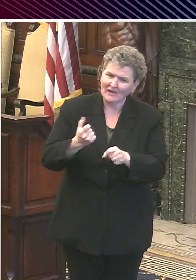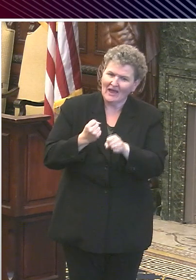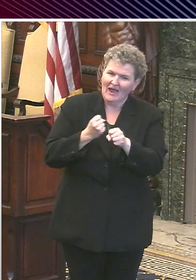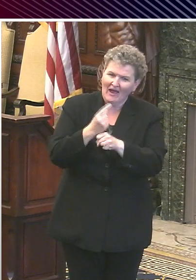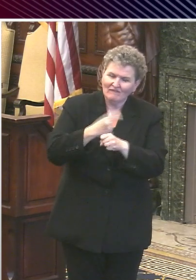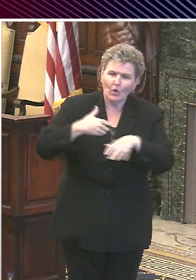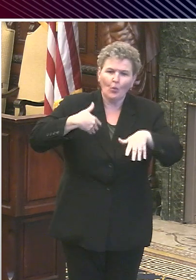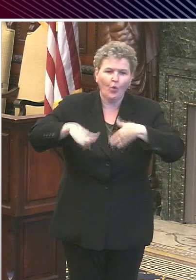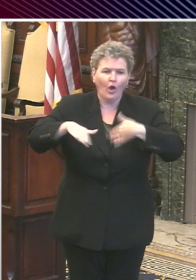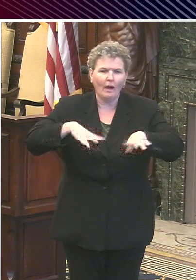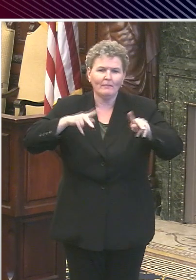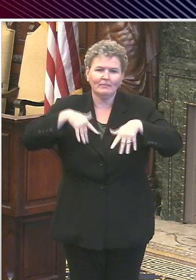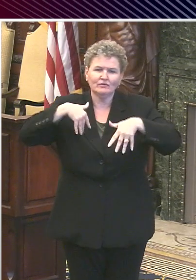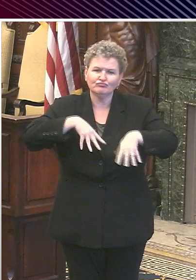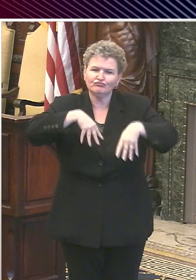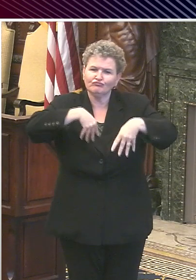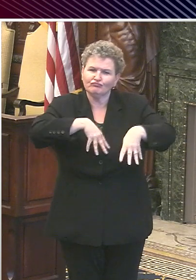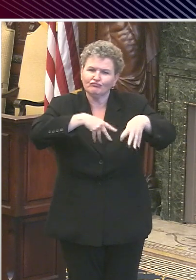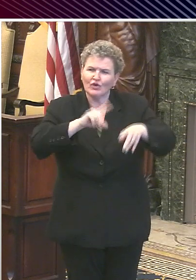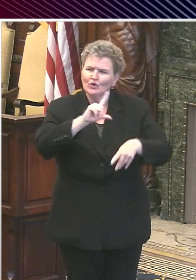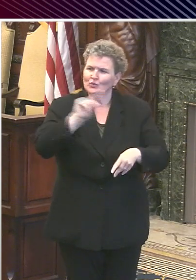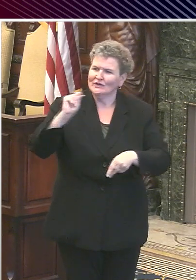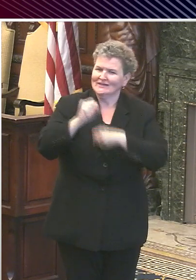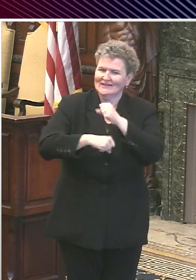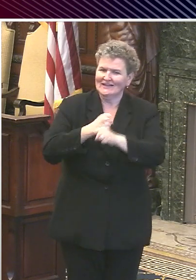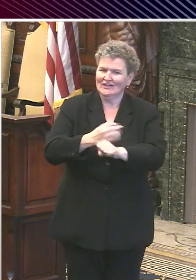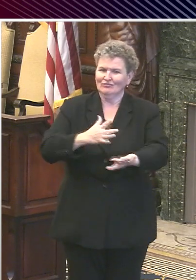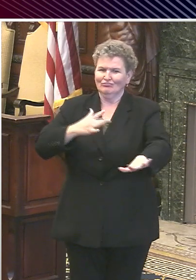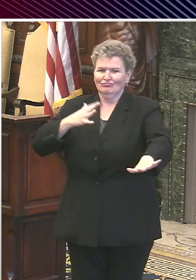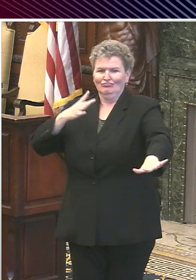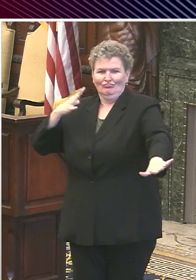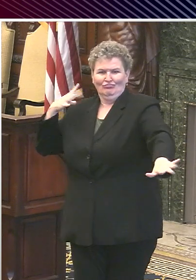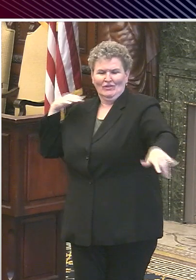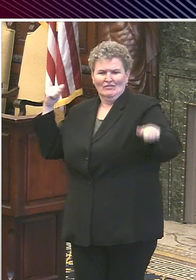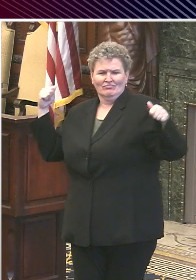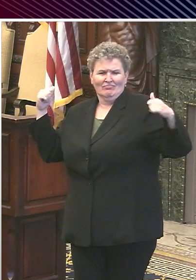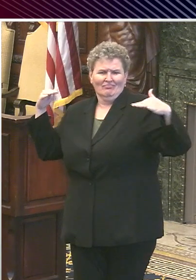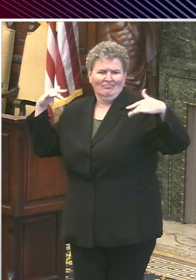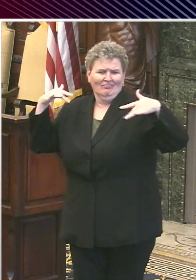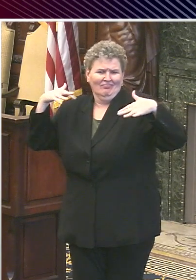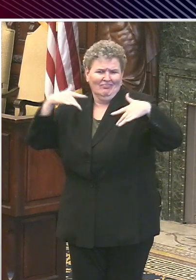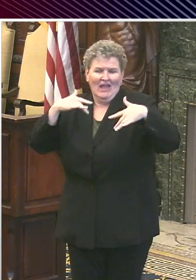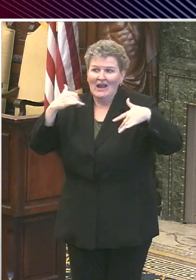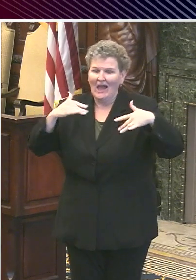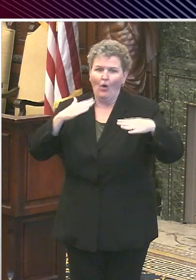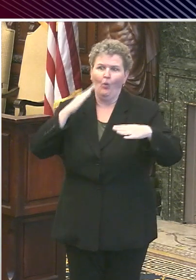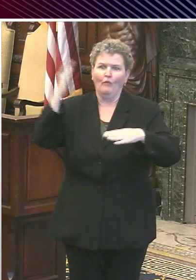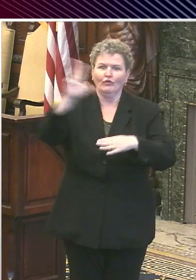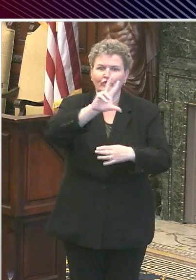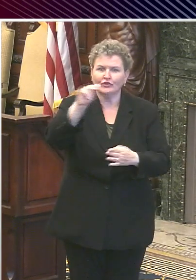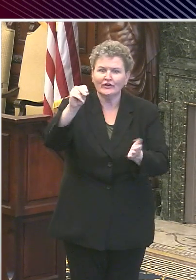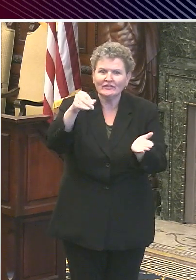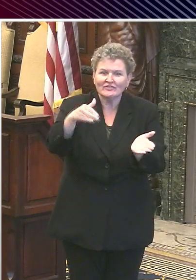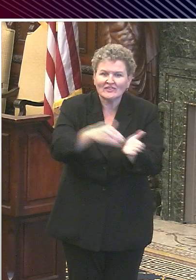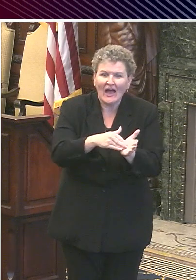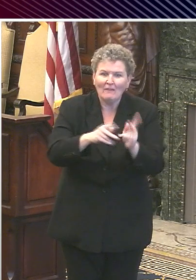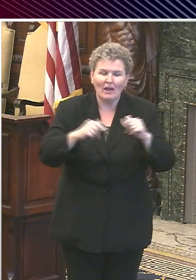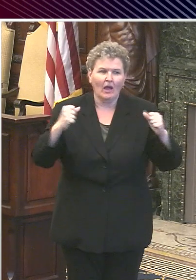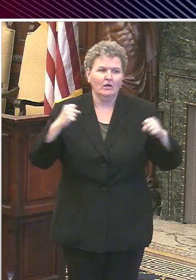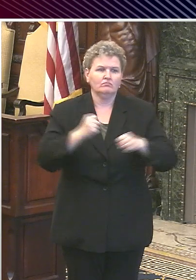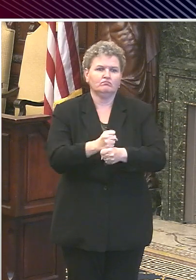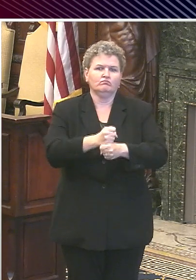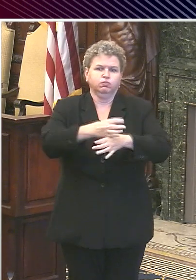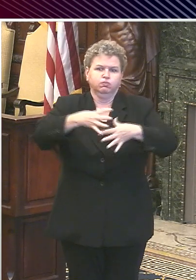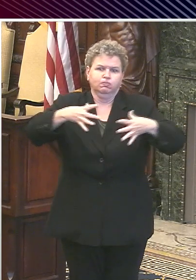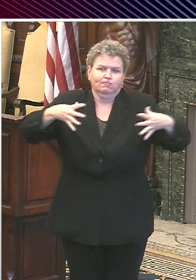which started almost 20 years ago with 100 people and has grown to about 30,000 participants in recent years.